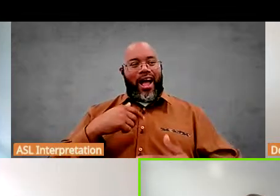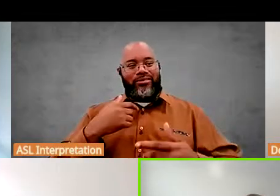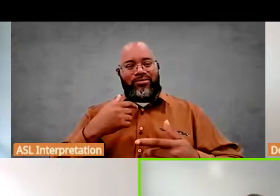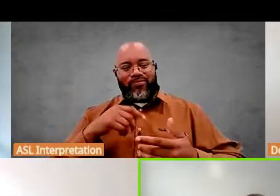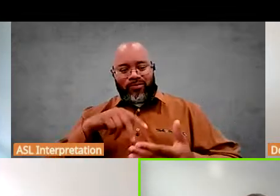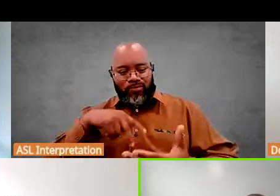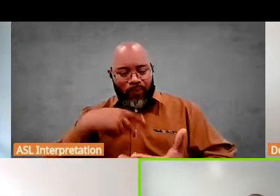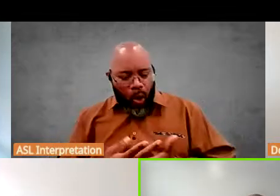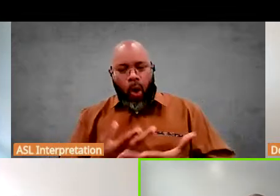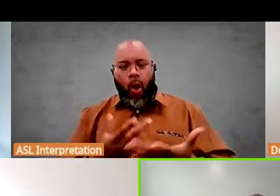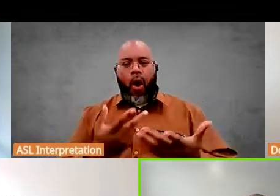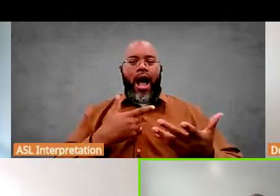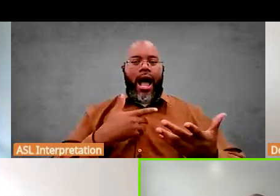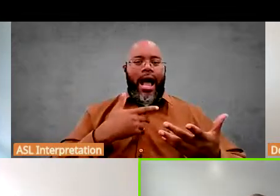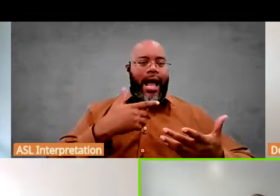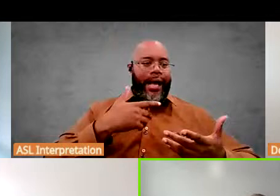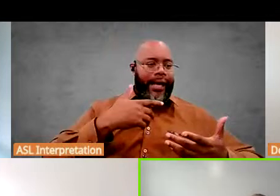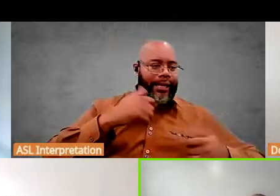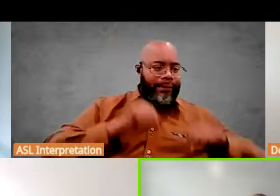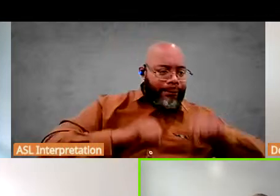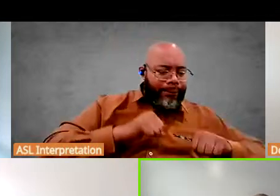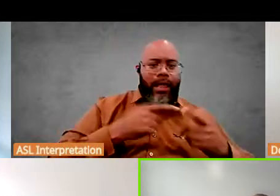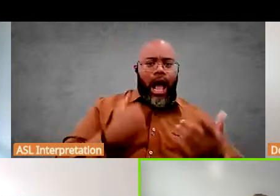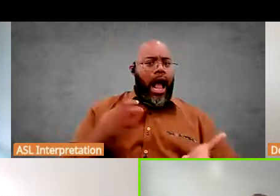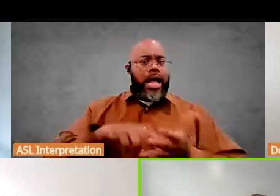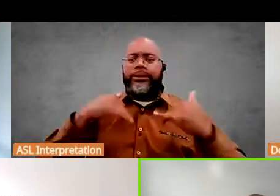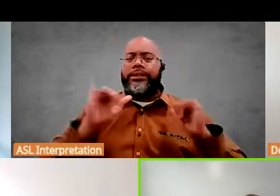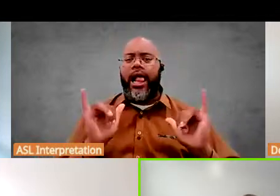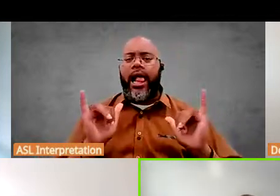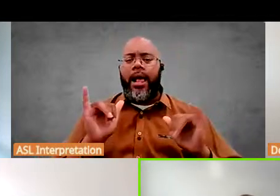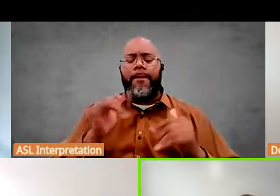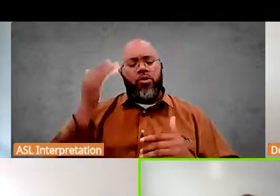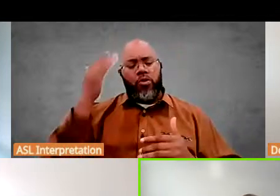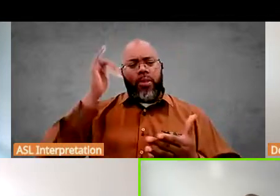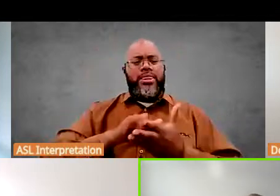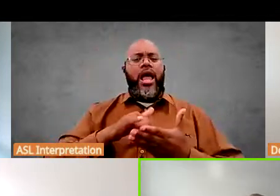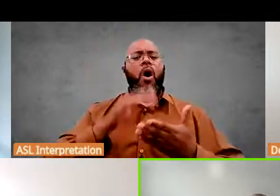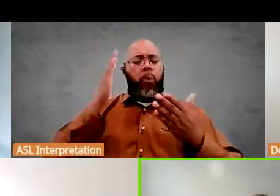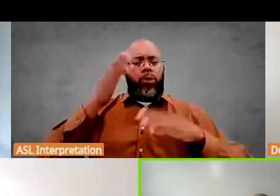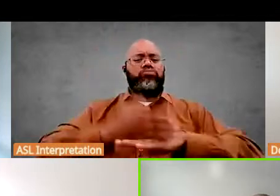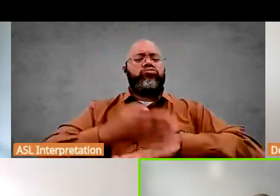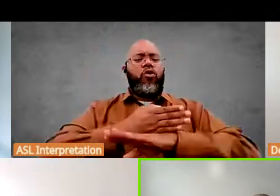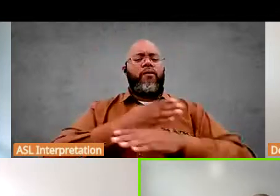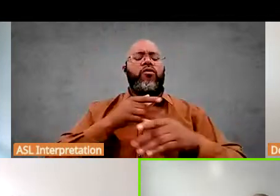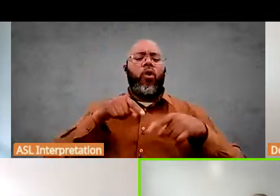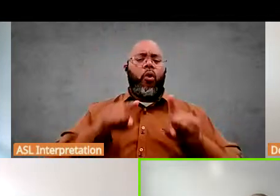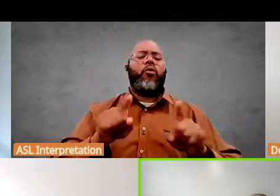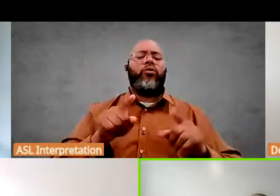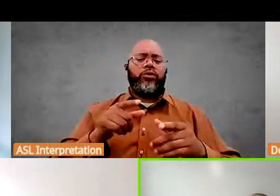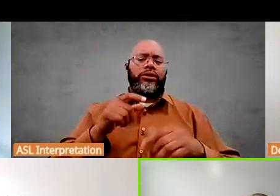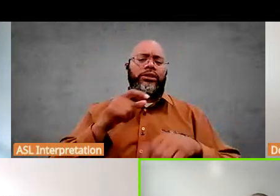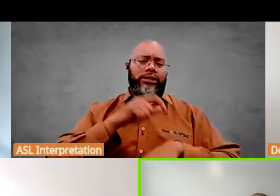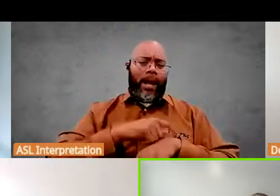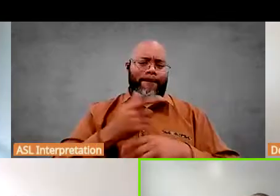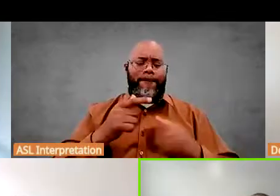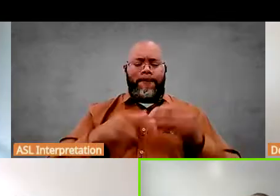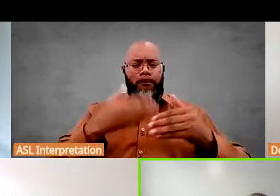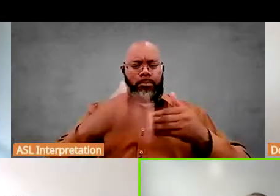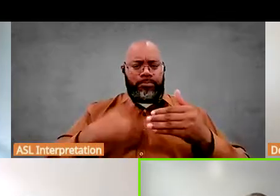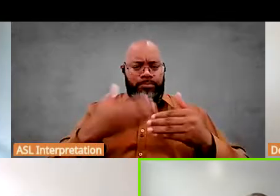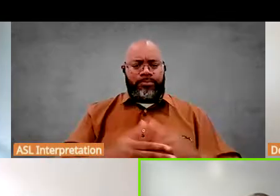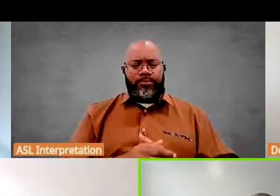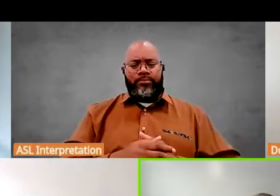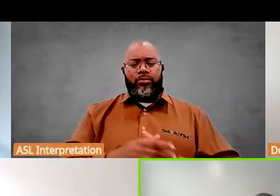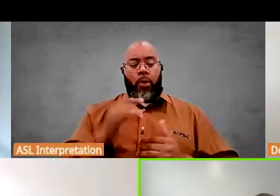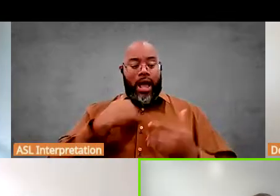important thing, I got the hell up. And then the most important thing is to know that it gets better with time. Like honestly, like I kid you not, who I am